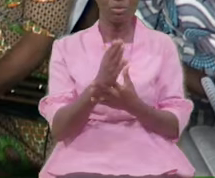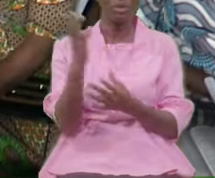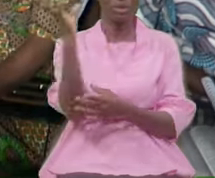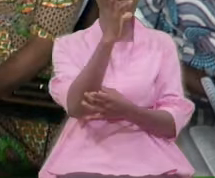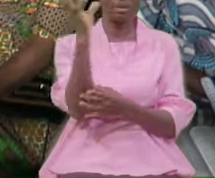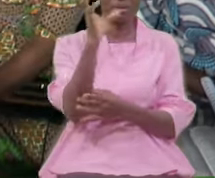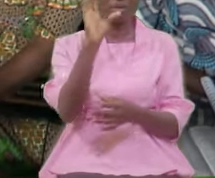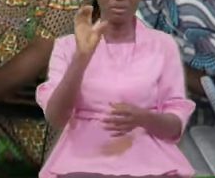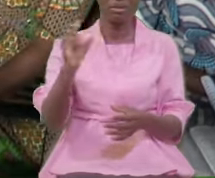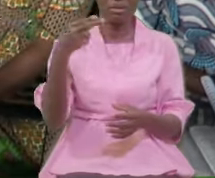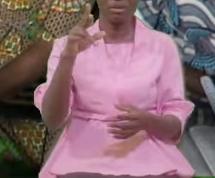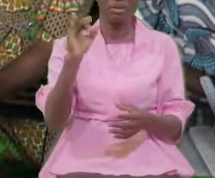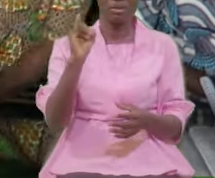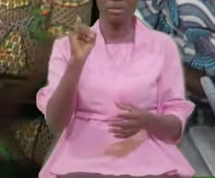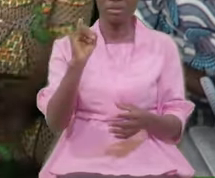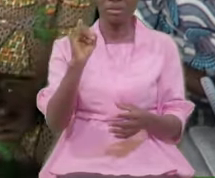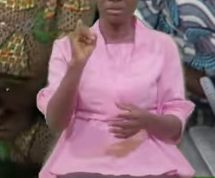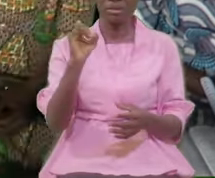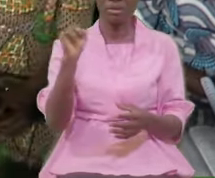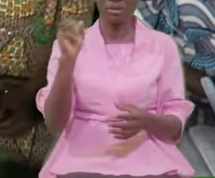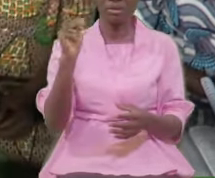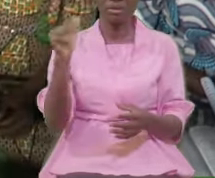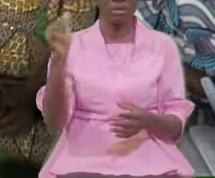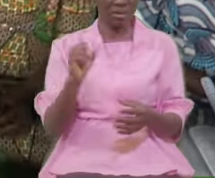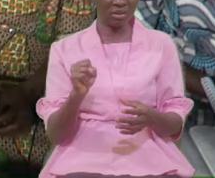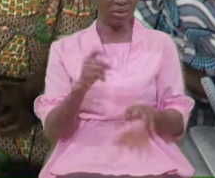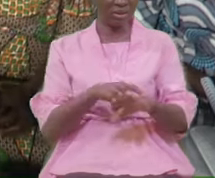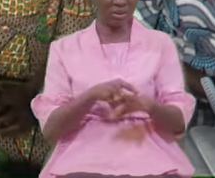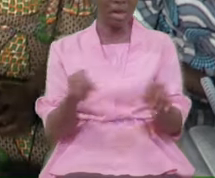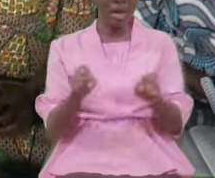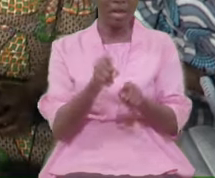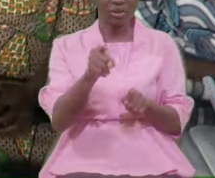pasko as you exchange gretings some